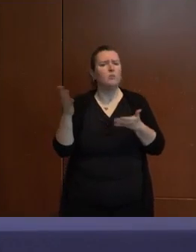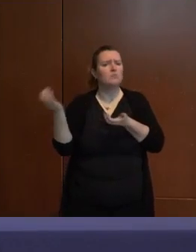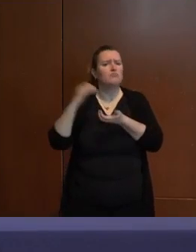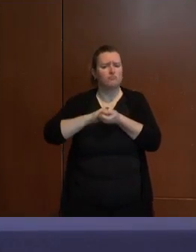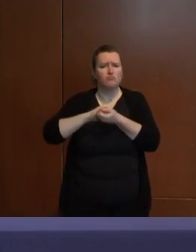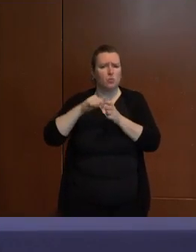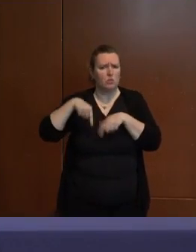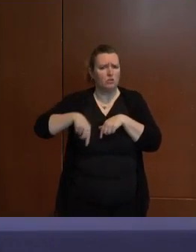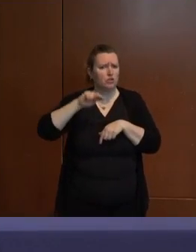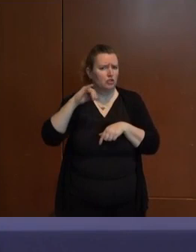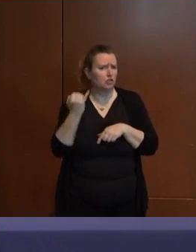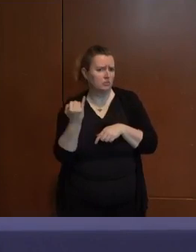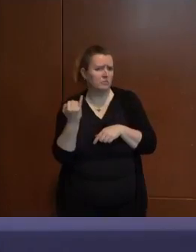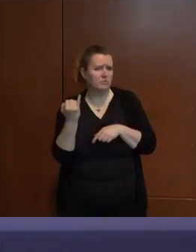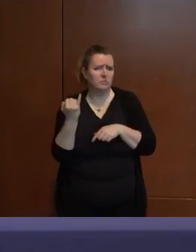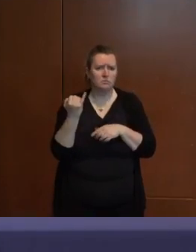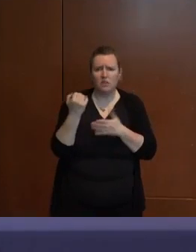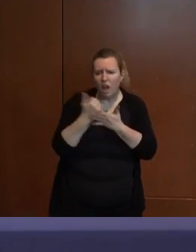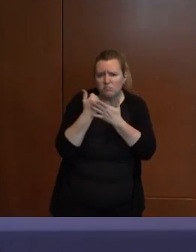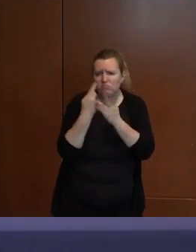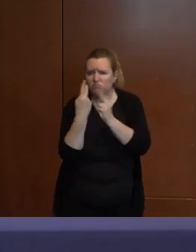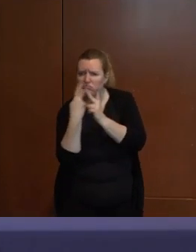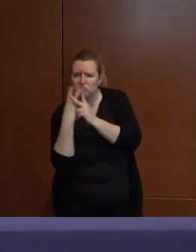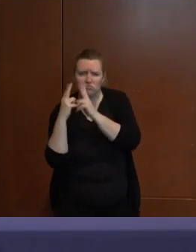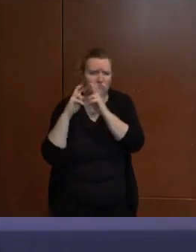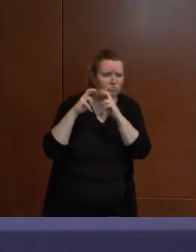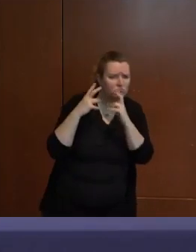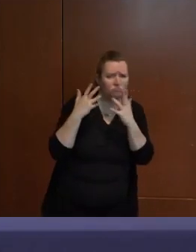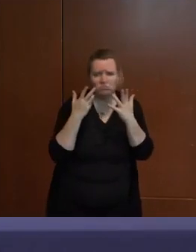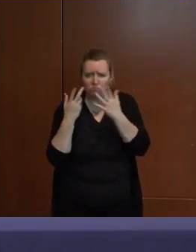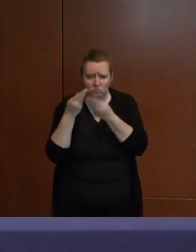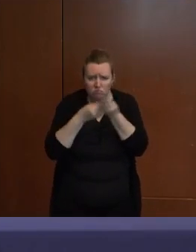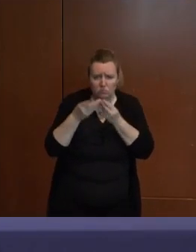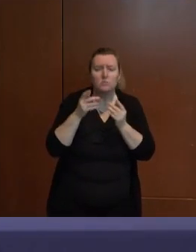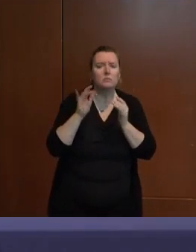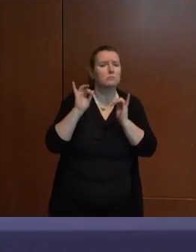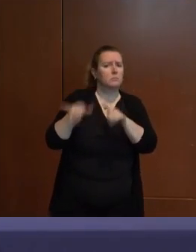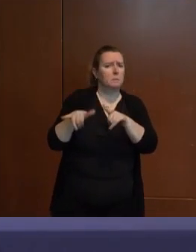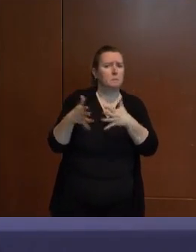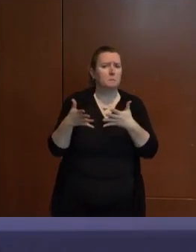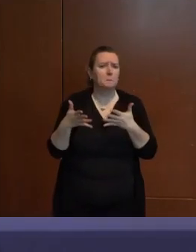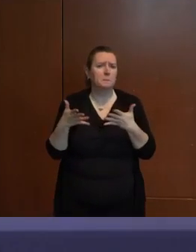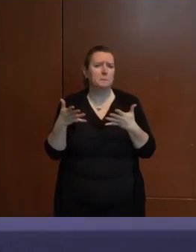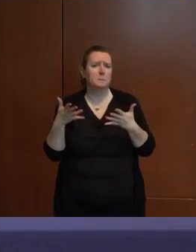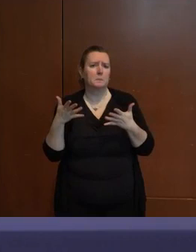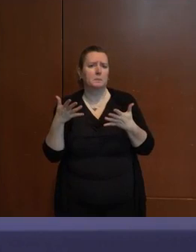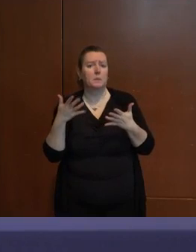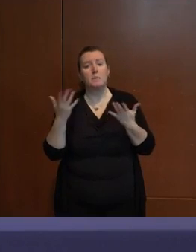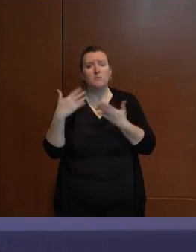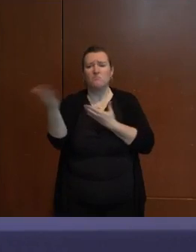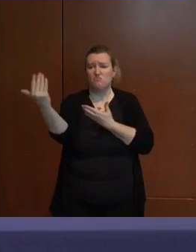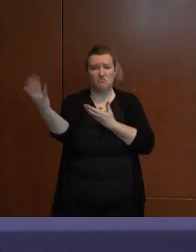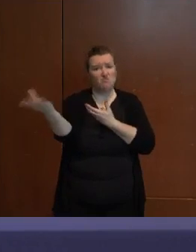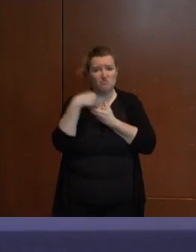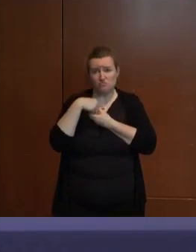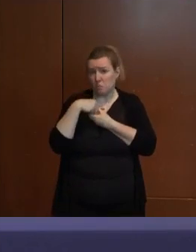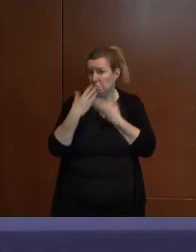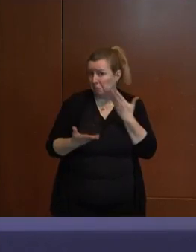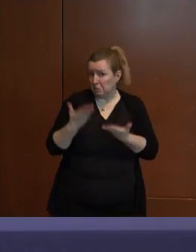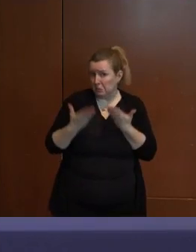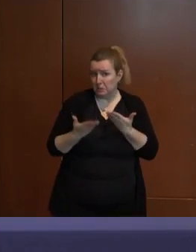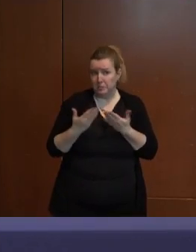Ron Klain, who saw implications in the Ebola. There are others like that. But just to give some sense, this is going to require more than